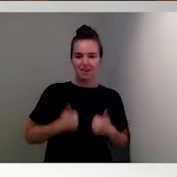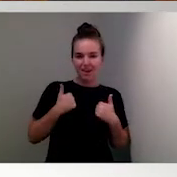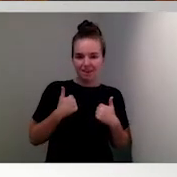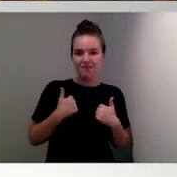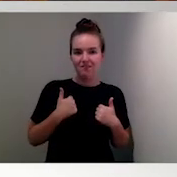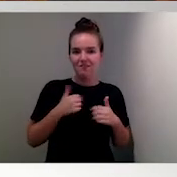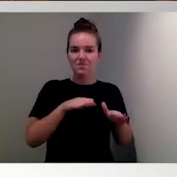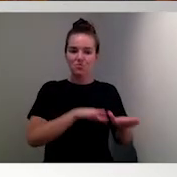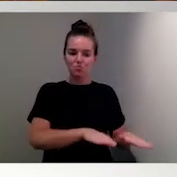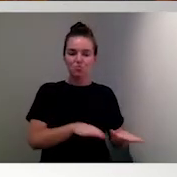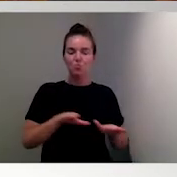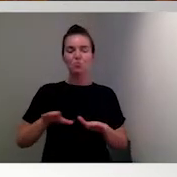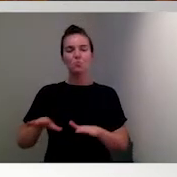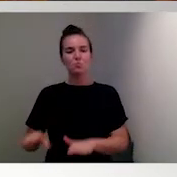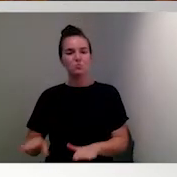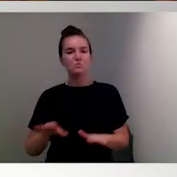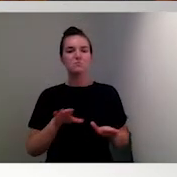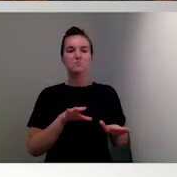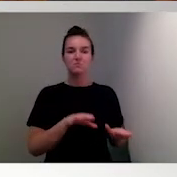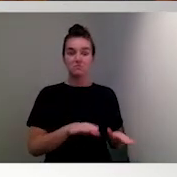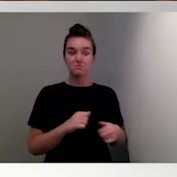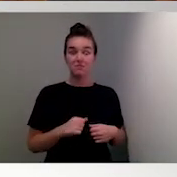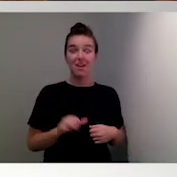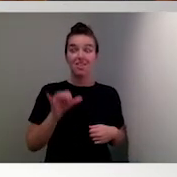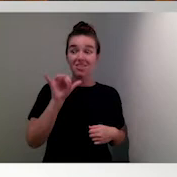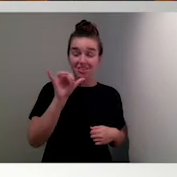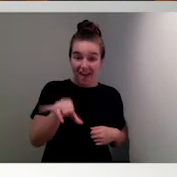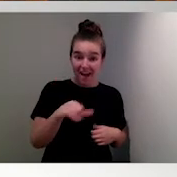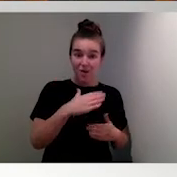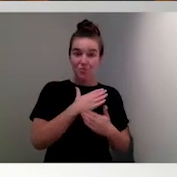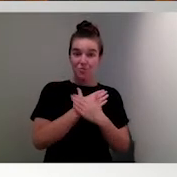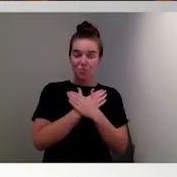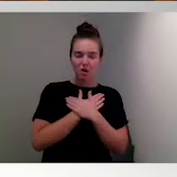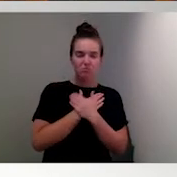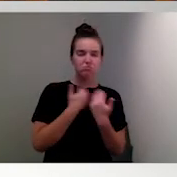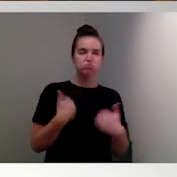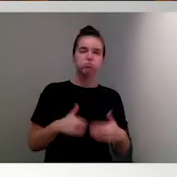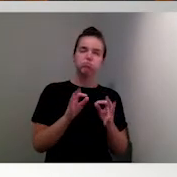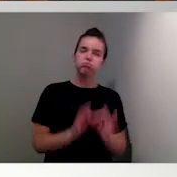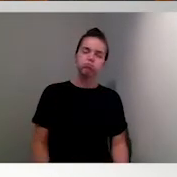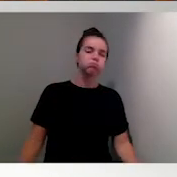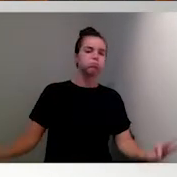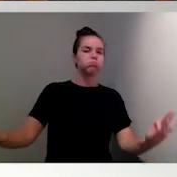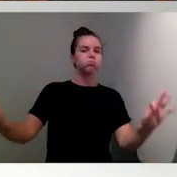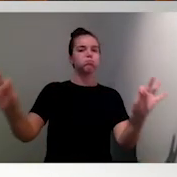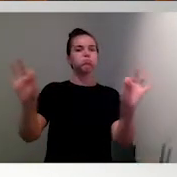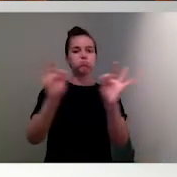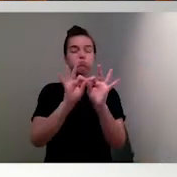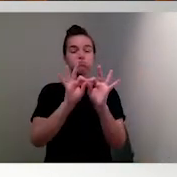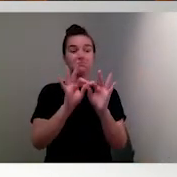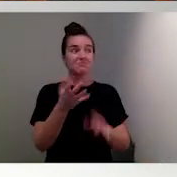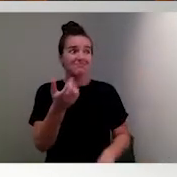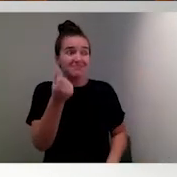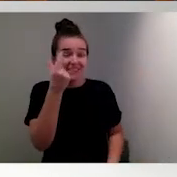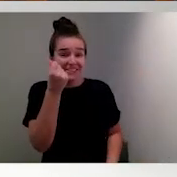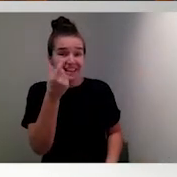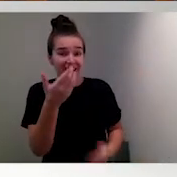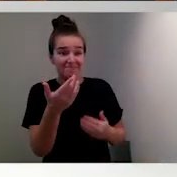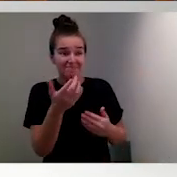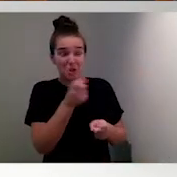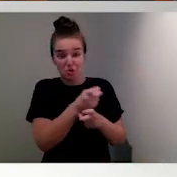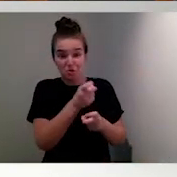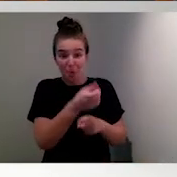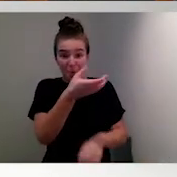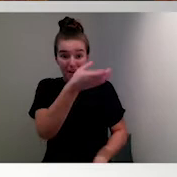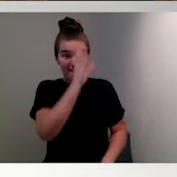downtime because it is vital to you. I joke, you know, even God rested on the seventh day.